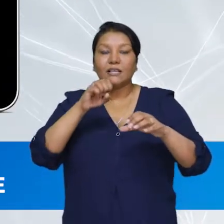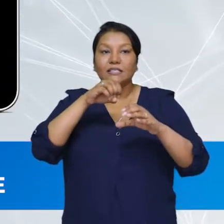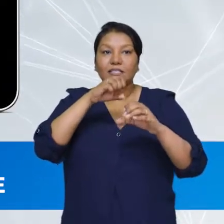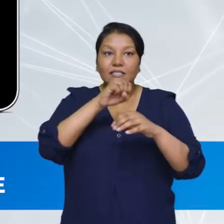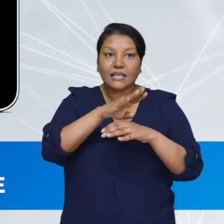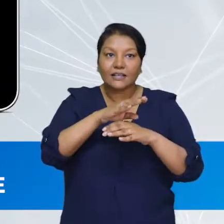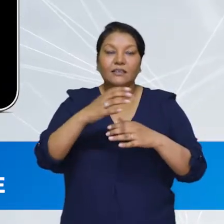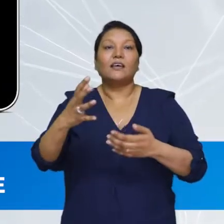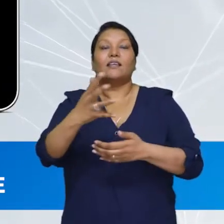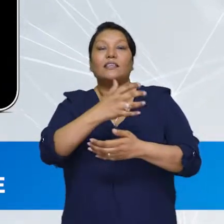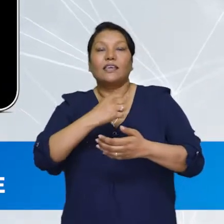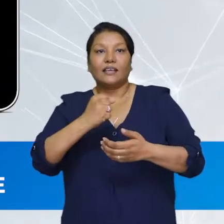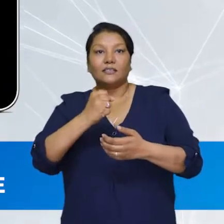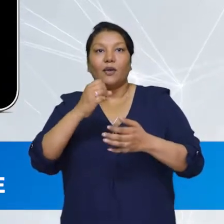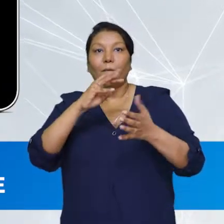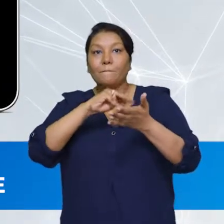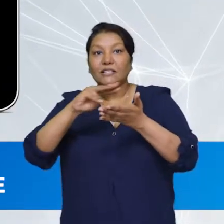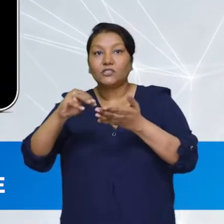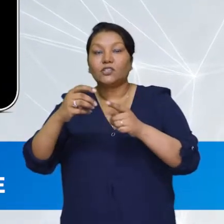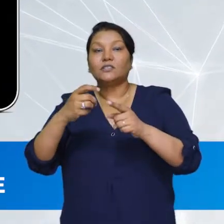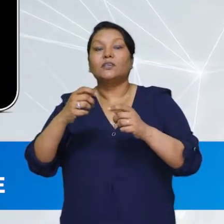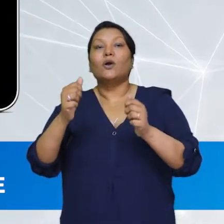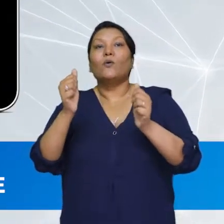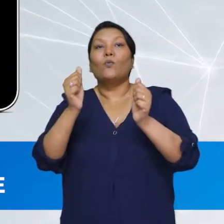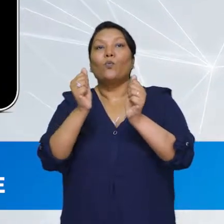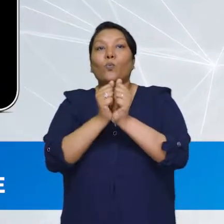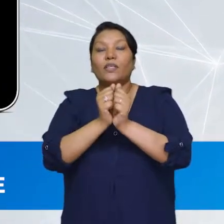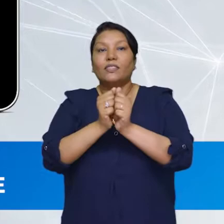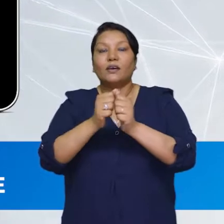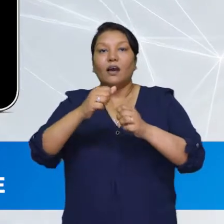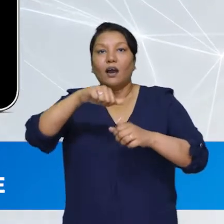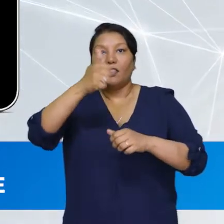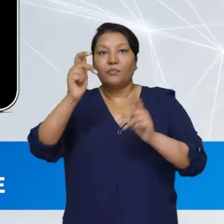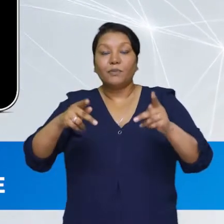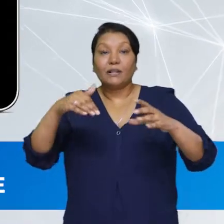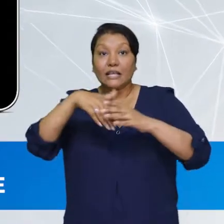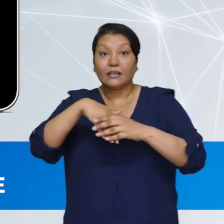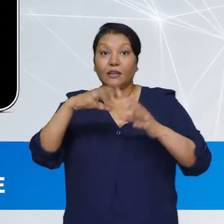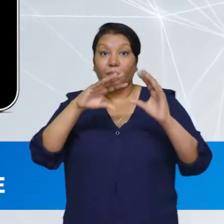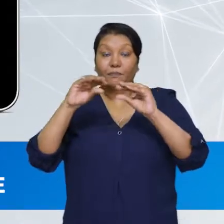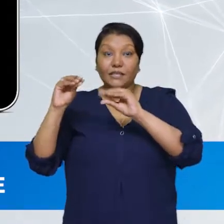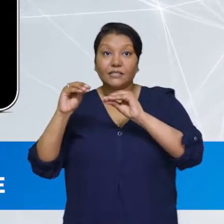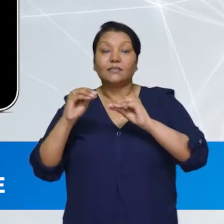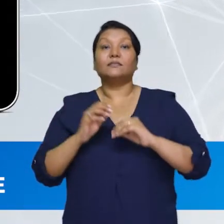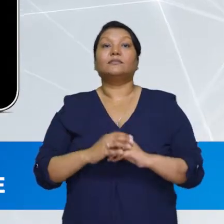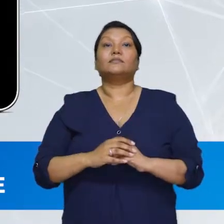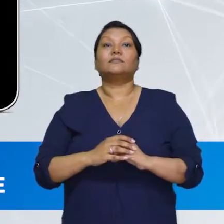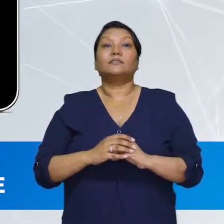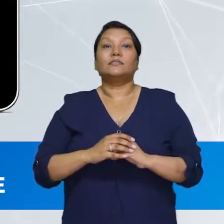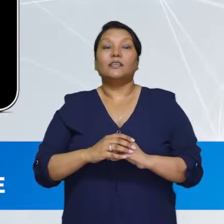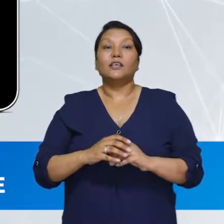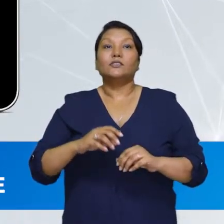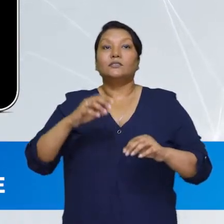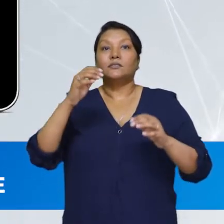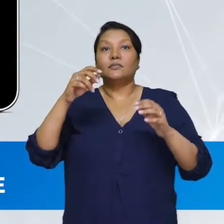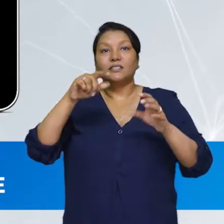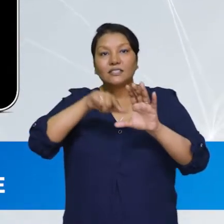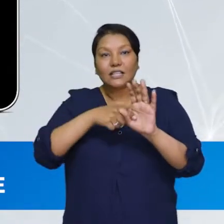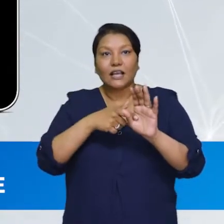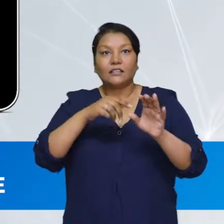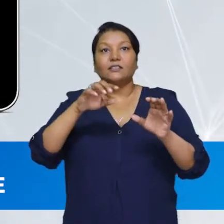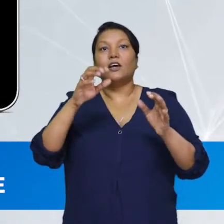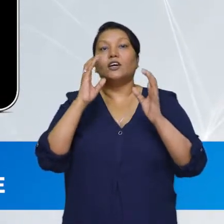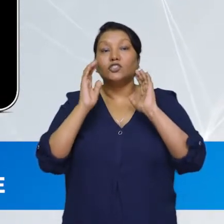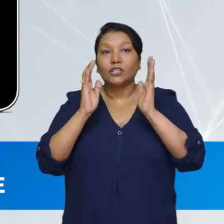you to type and send messages to all participants. You can also view messages from other participants.